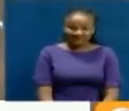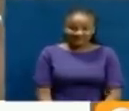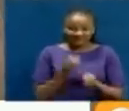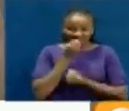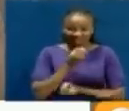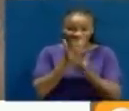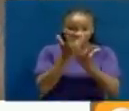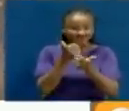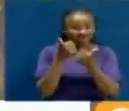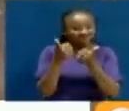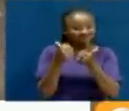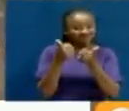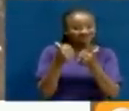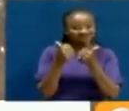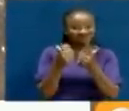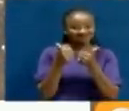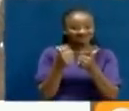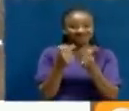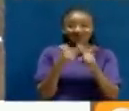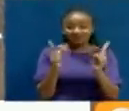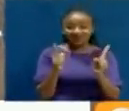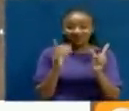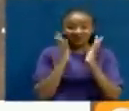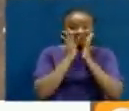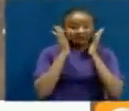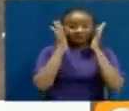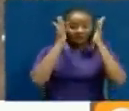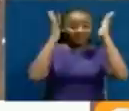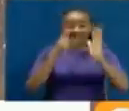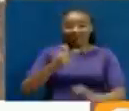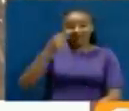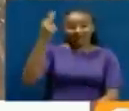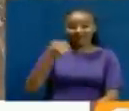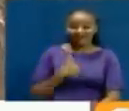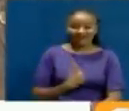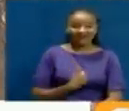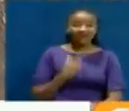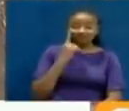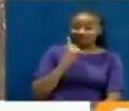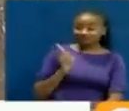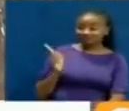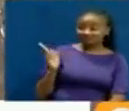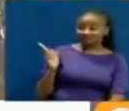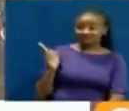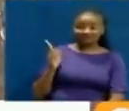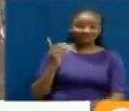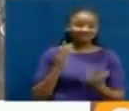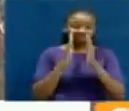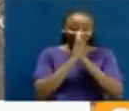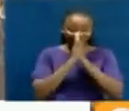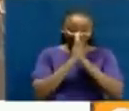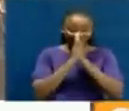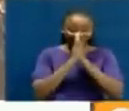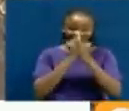Good news can sometimes be overwhelming. So much so that all you can do is fall to